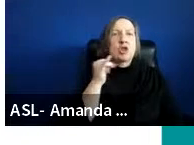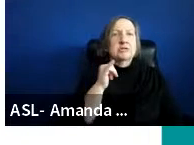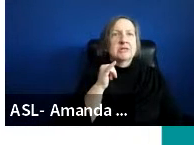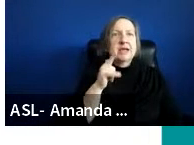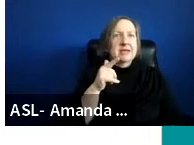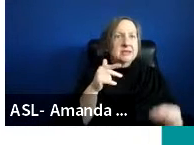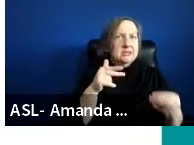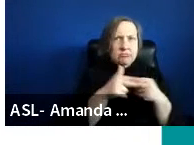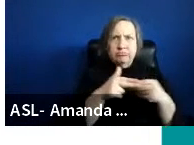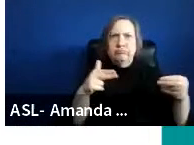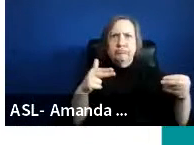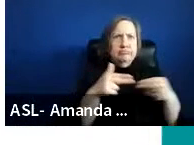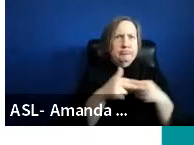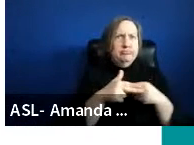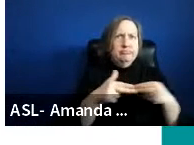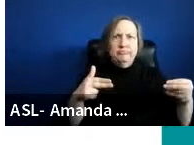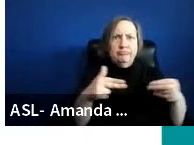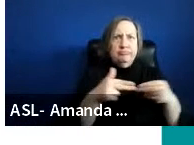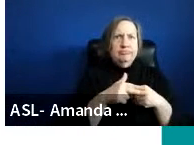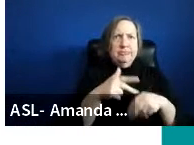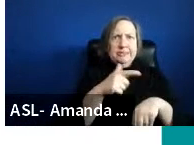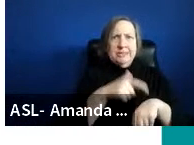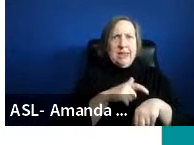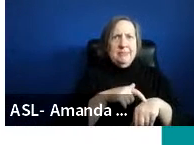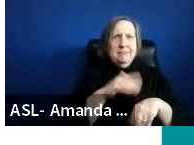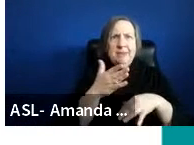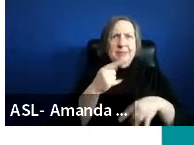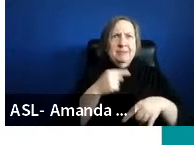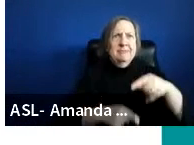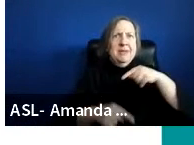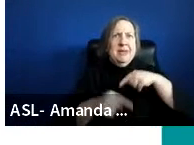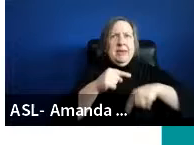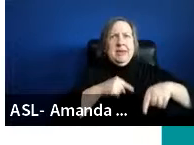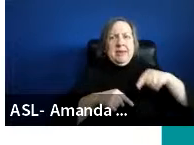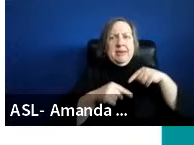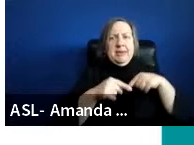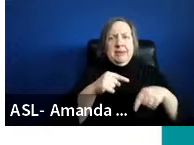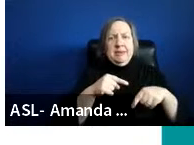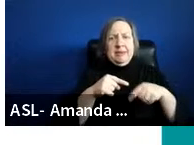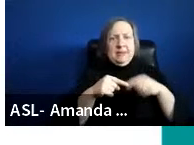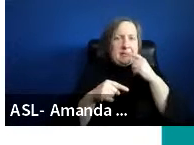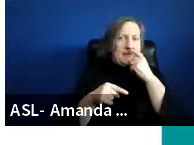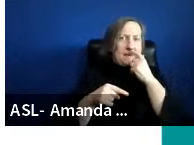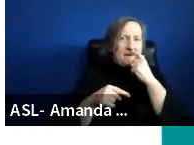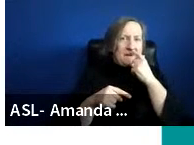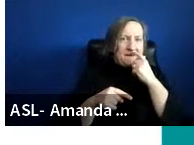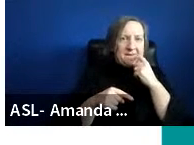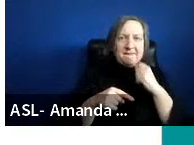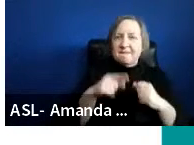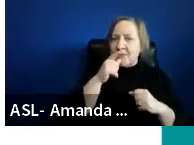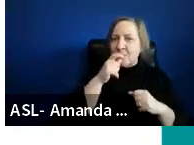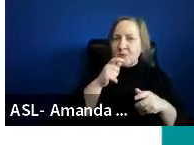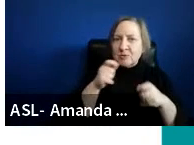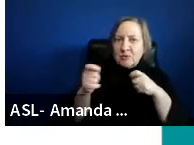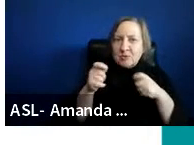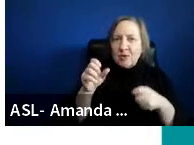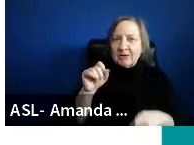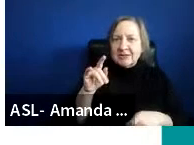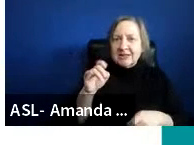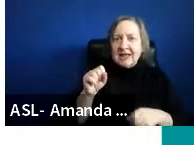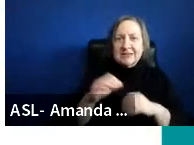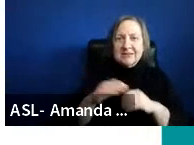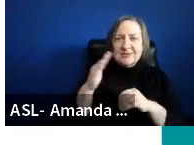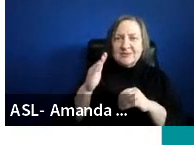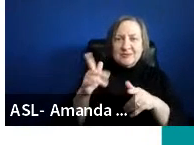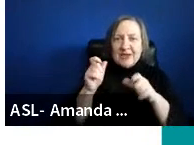through timed here, so maybe we can go back to. Yeah, whoever's controlling the slides, you're going too fast.